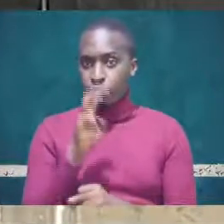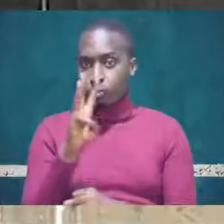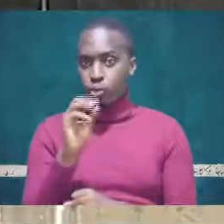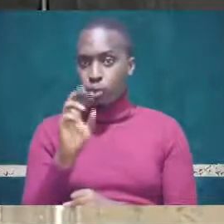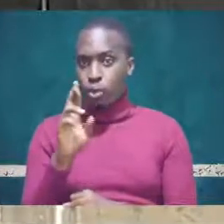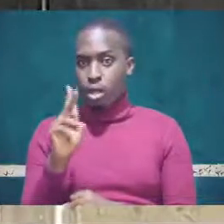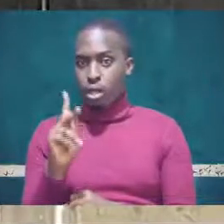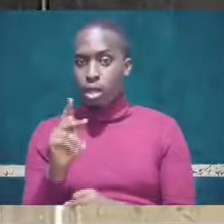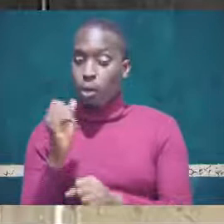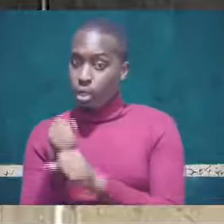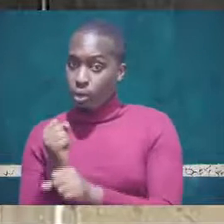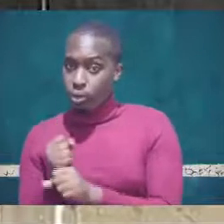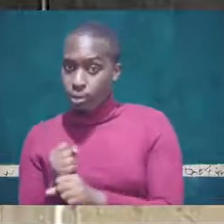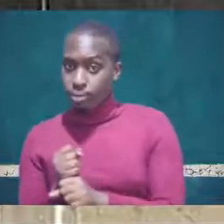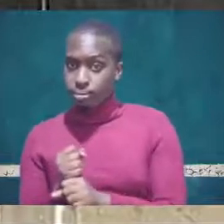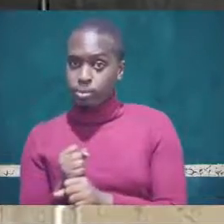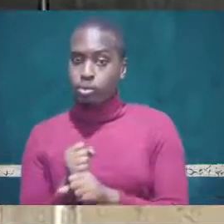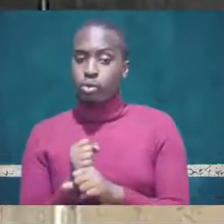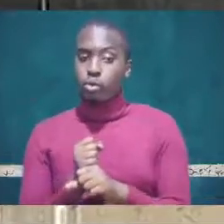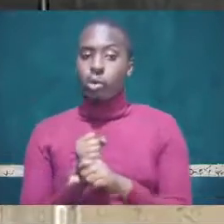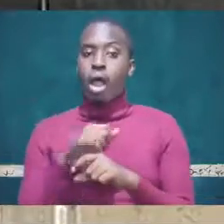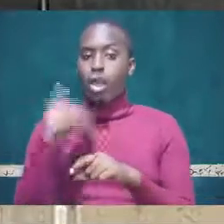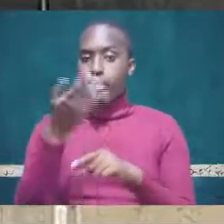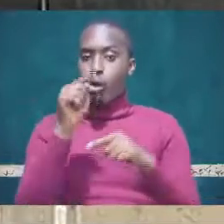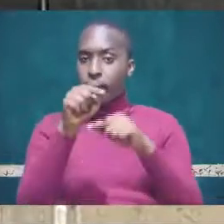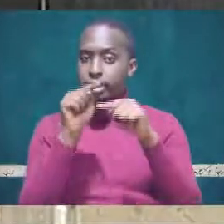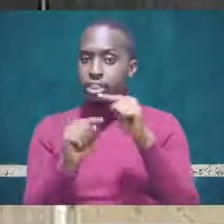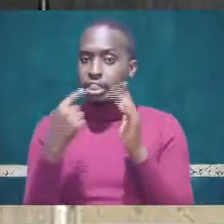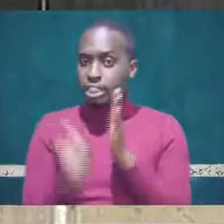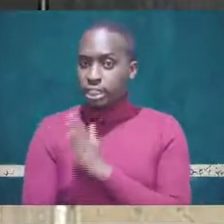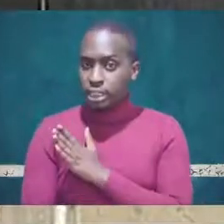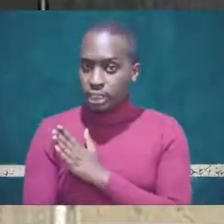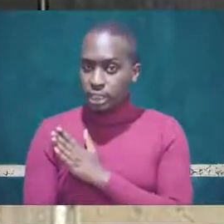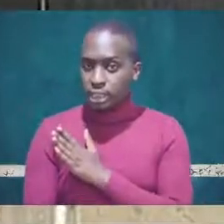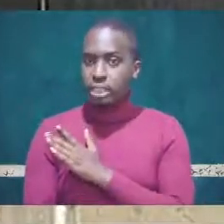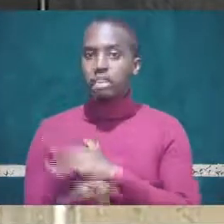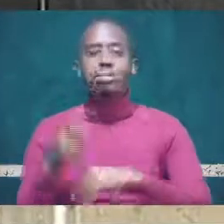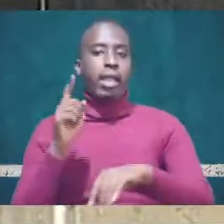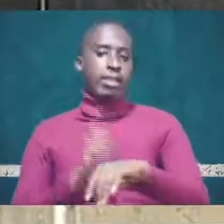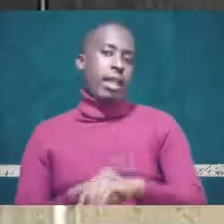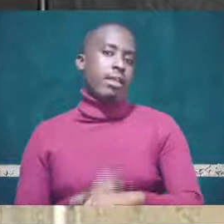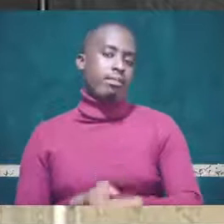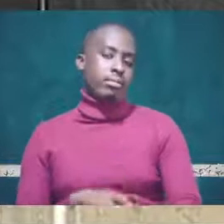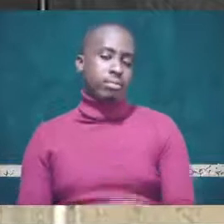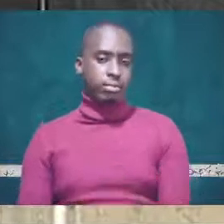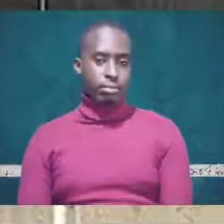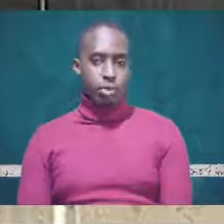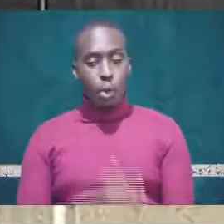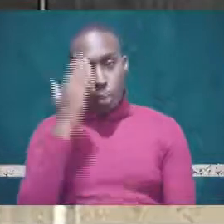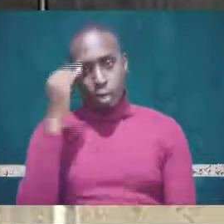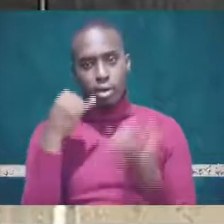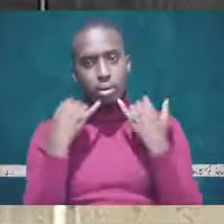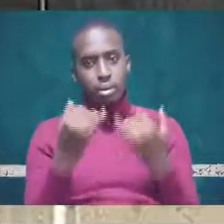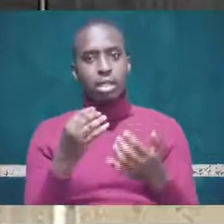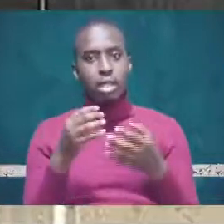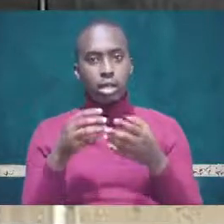which has been done, then divide by what? Divide by time. Because I told you the